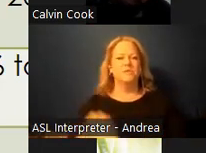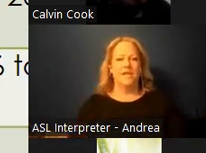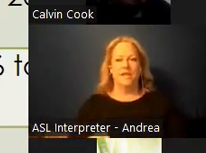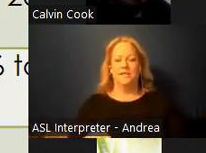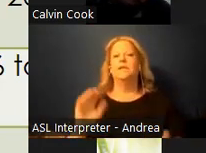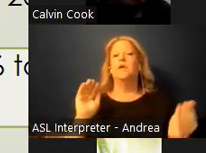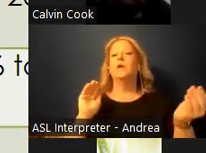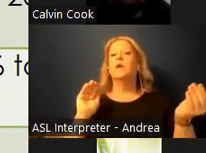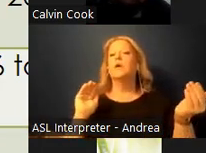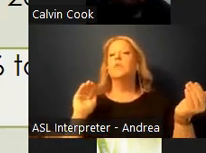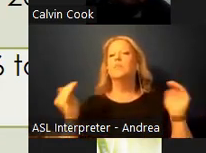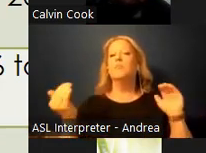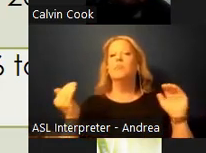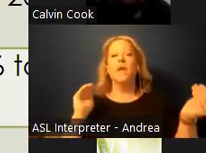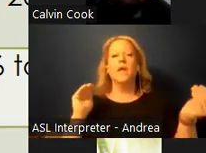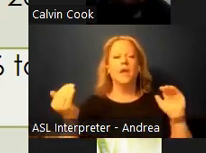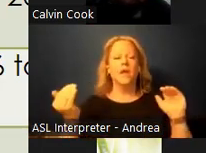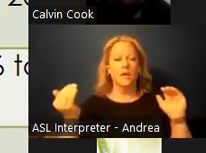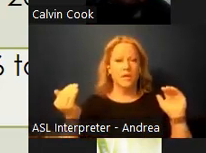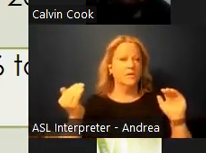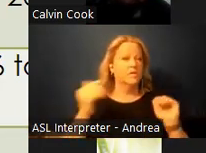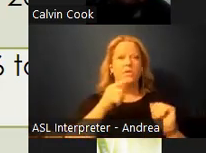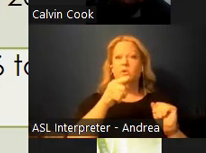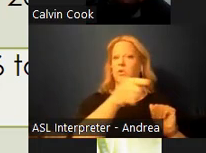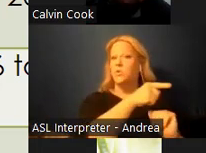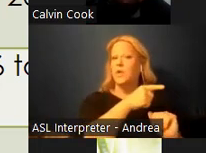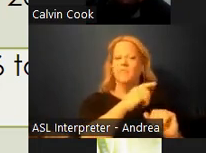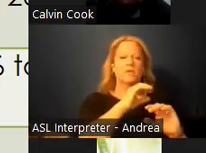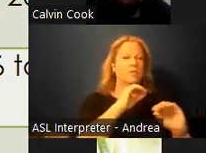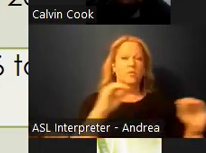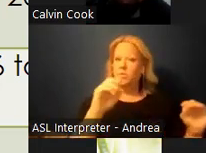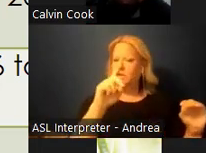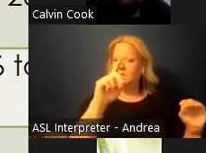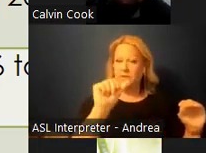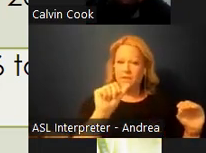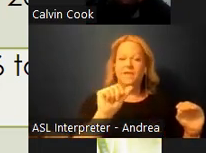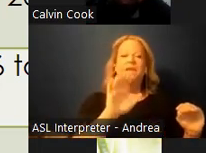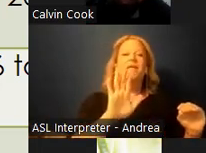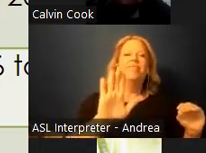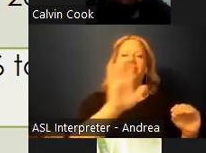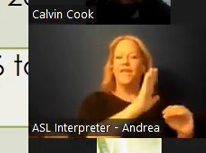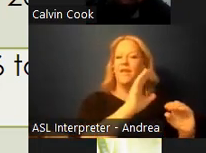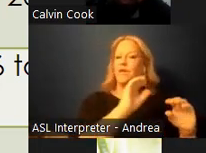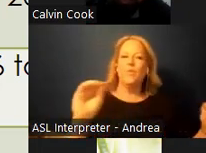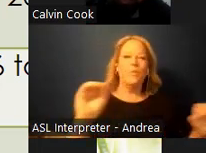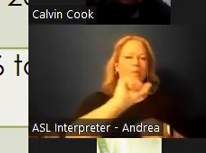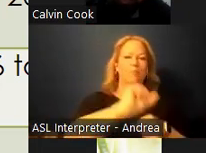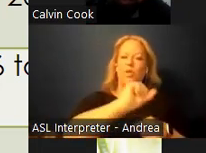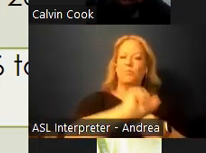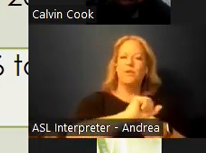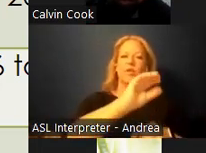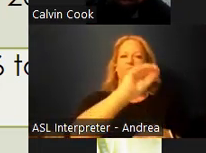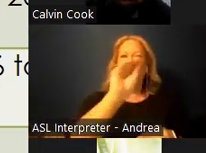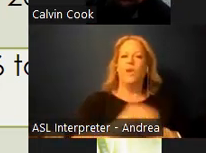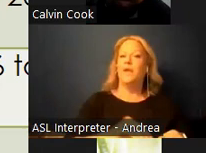without disabilities, their unemployment rate was 3.5%. So as you